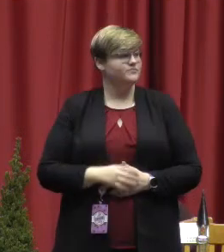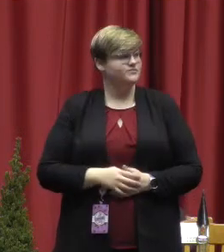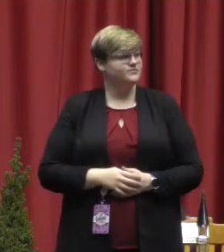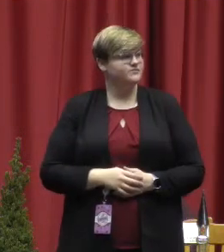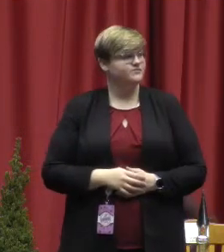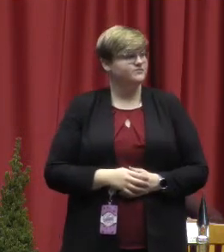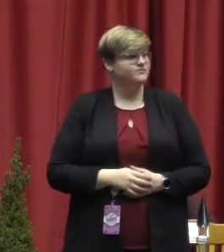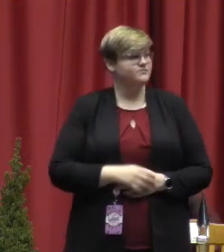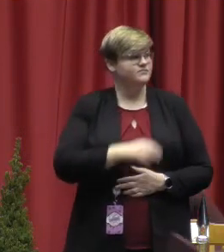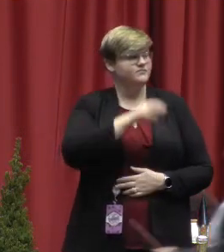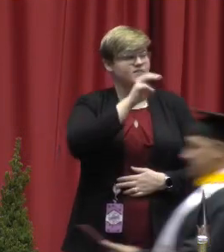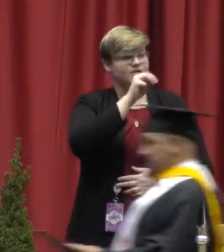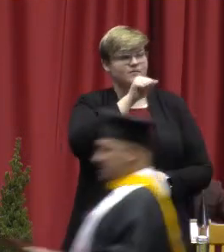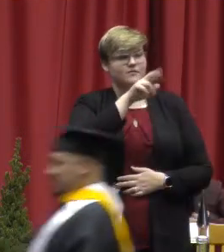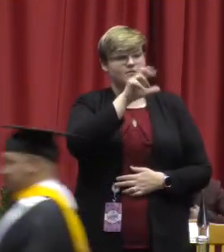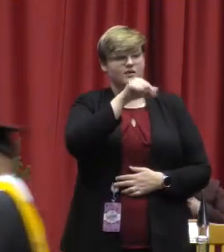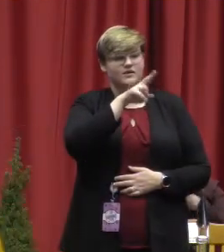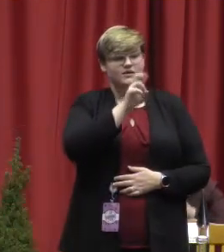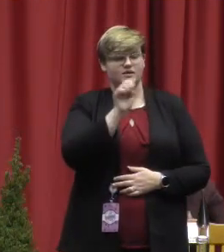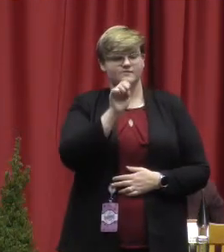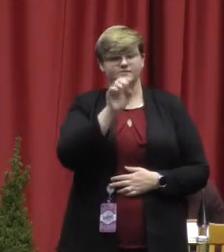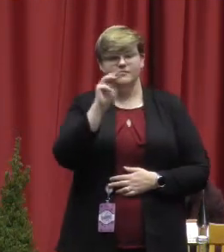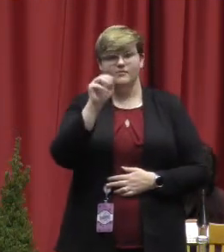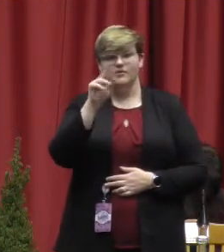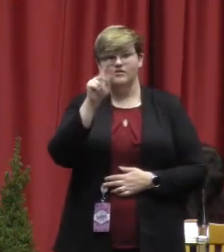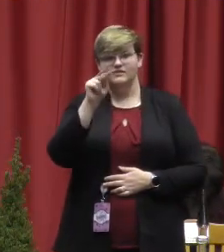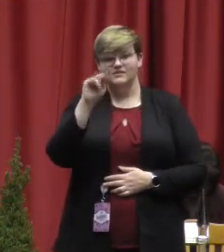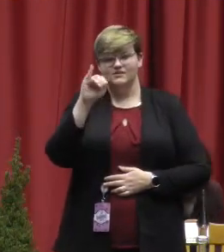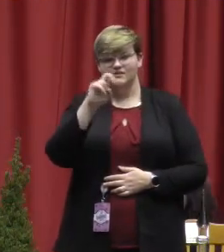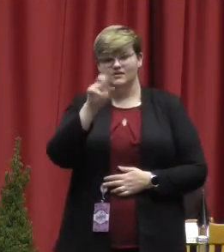Marky Lee Martinez,